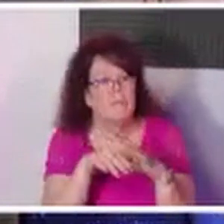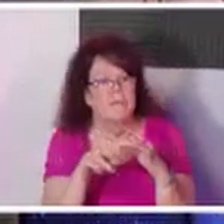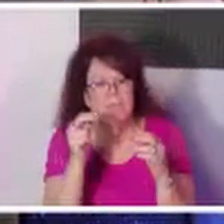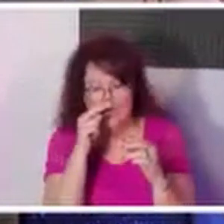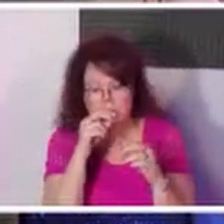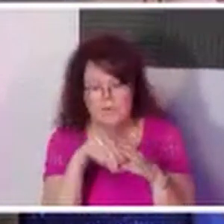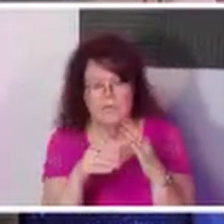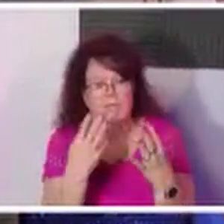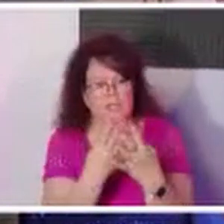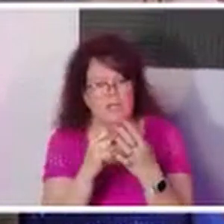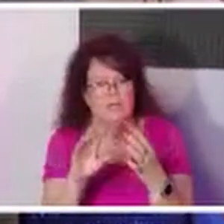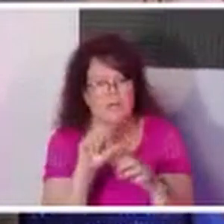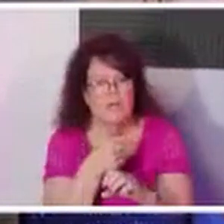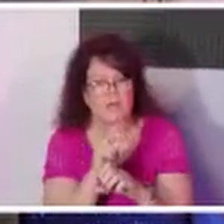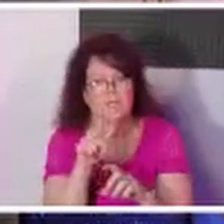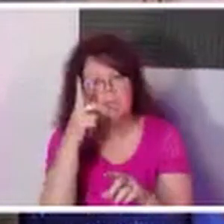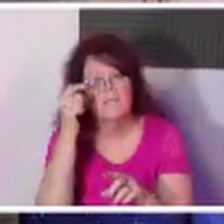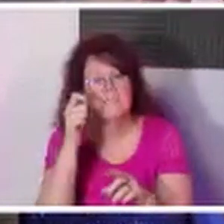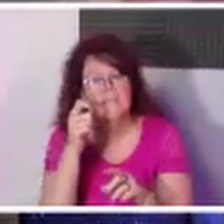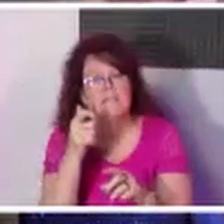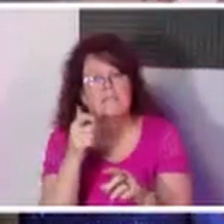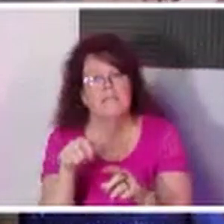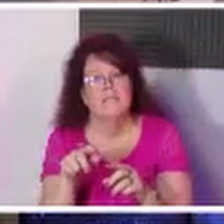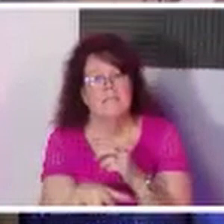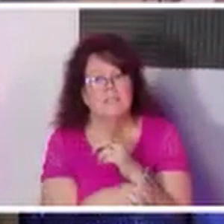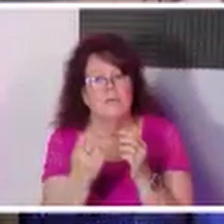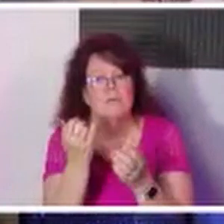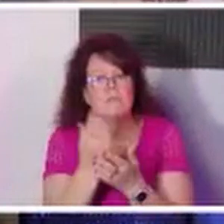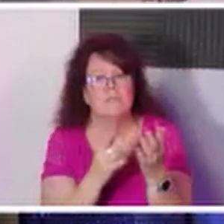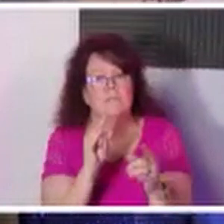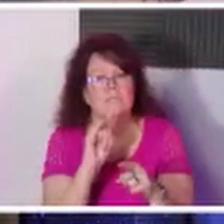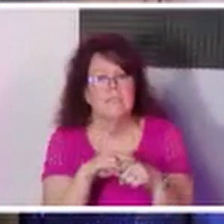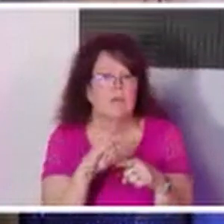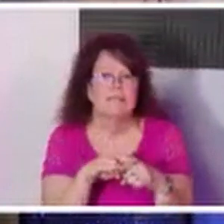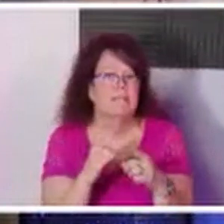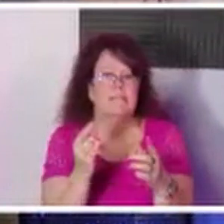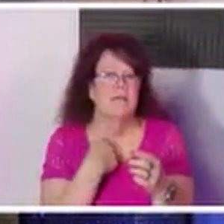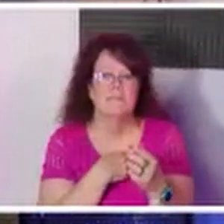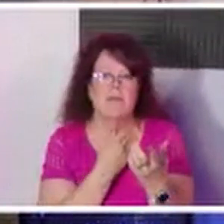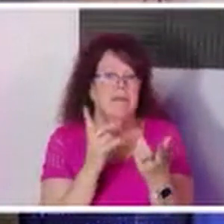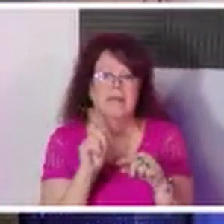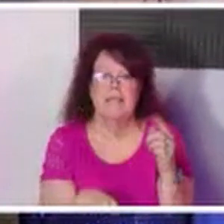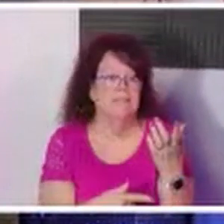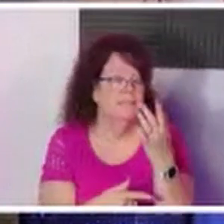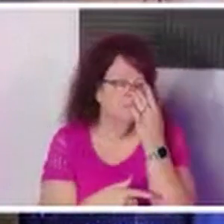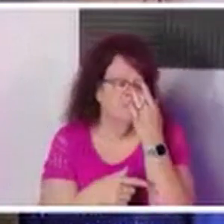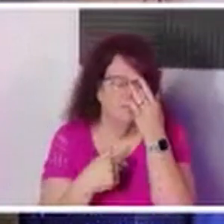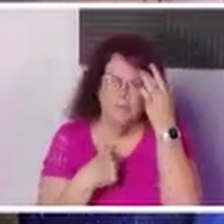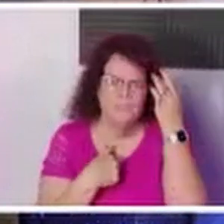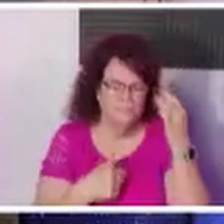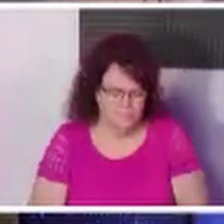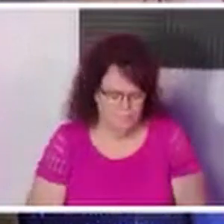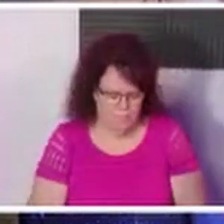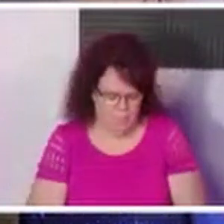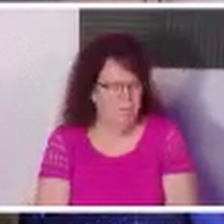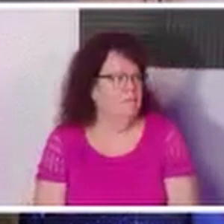or in jail or locked up because they stole some cigarettes. I'm sorry, I can't. Like I was like, dude,